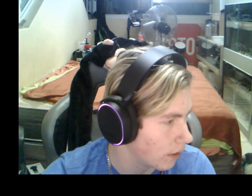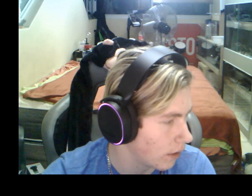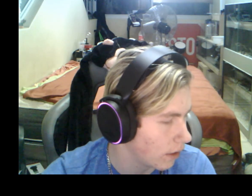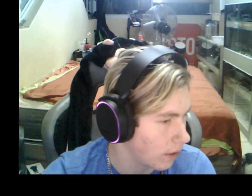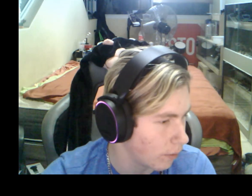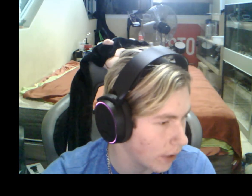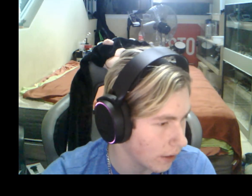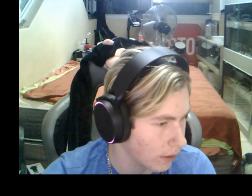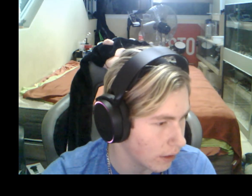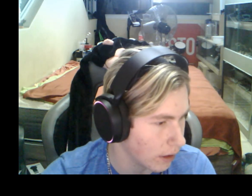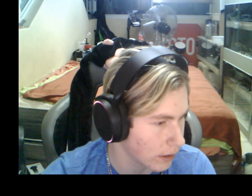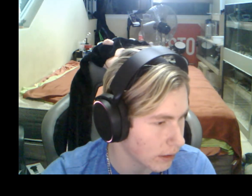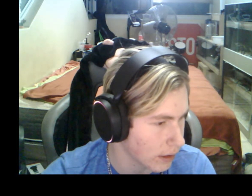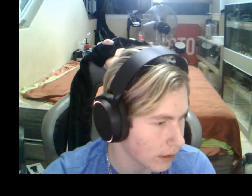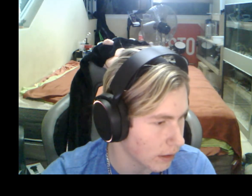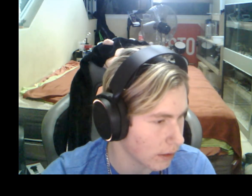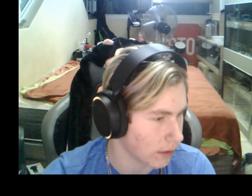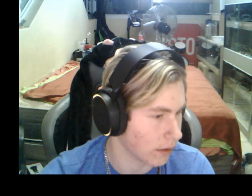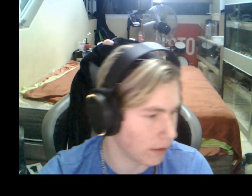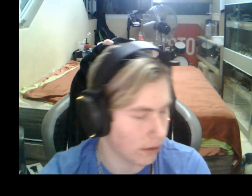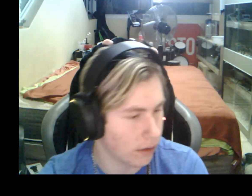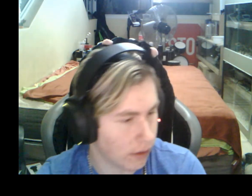know whether or not,